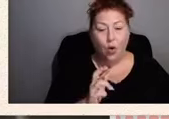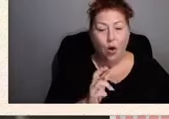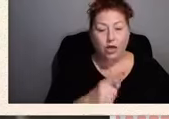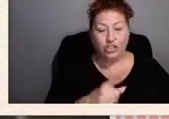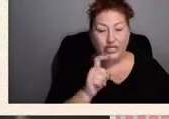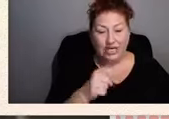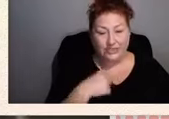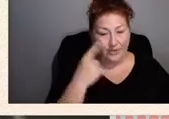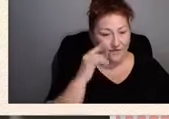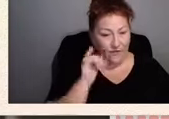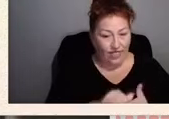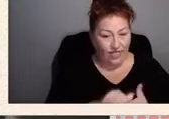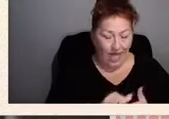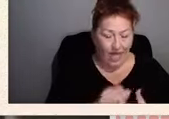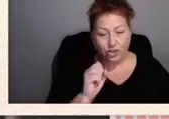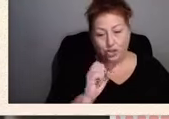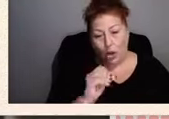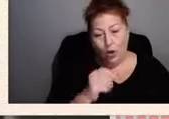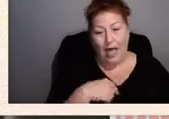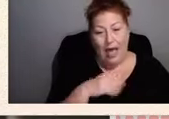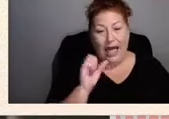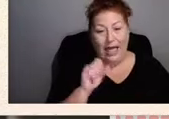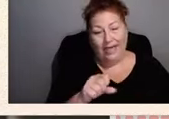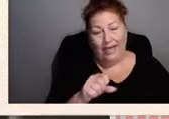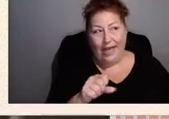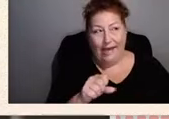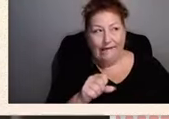this, so I can get away with doing that.